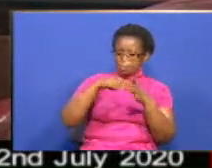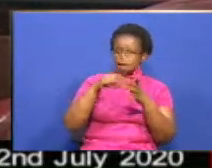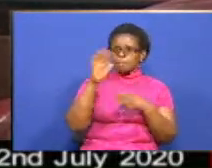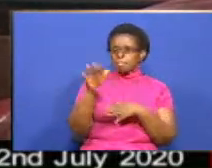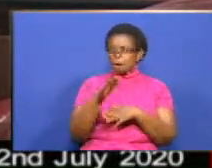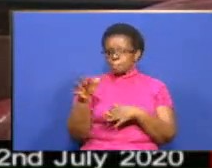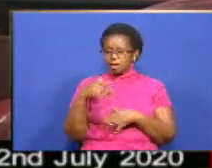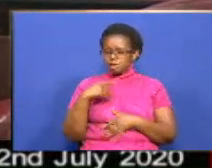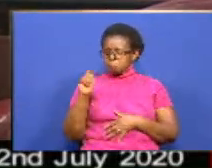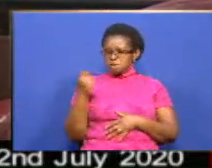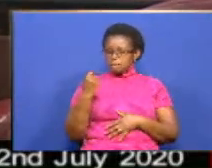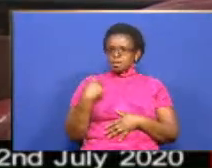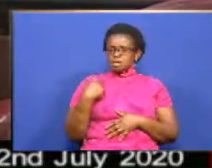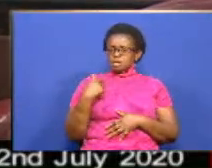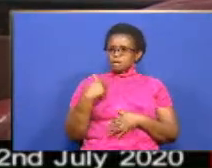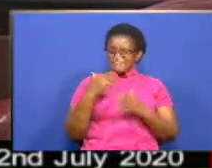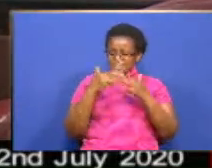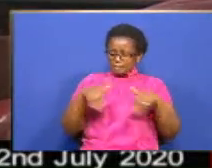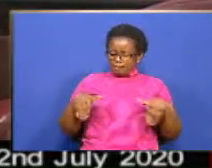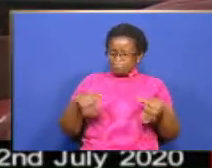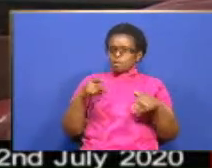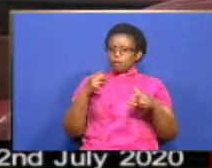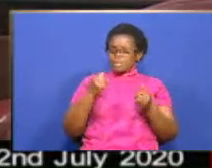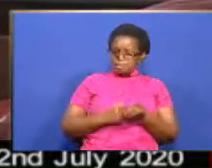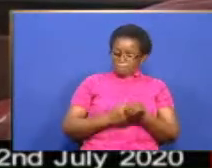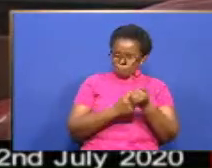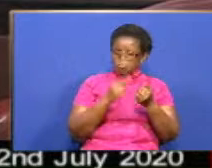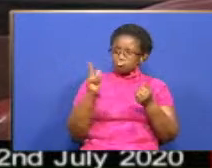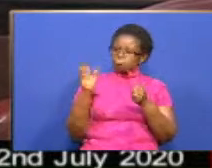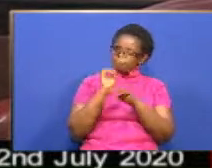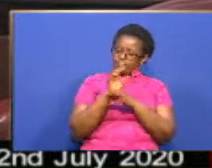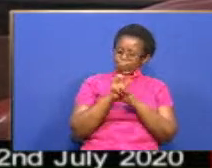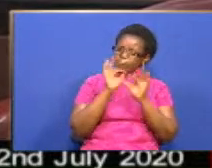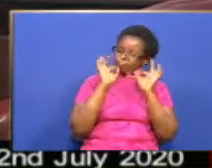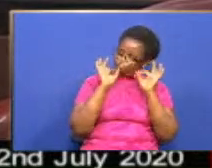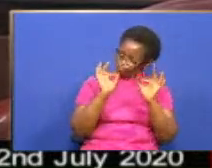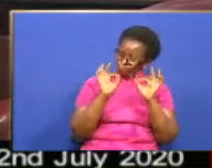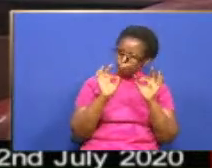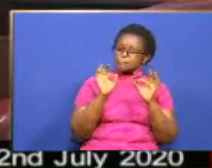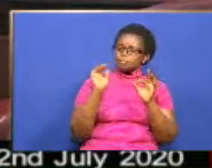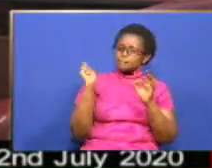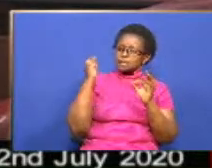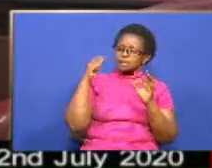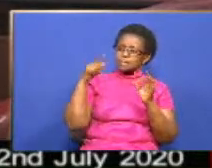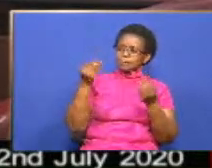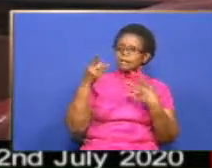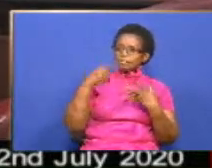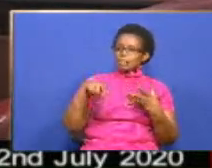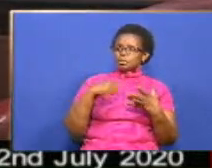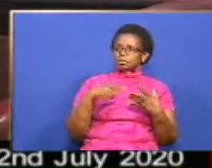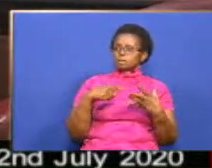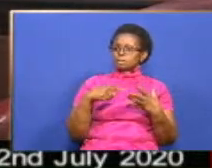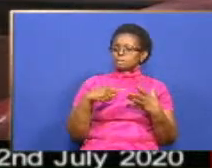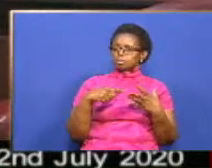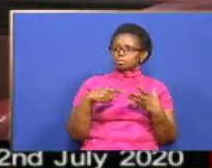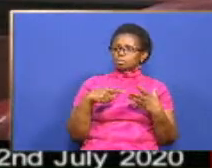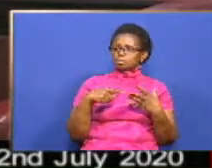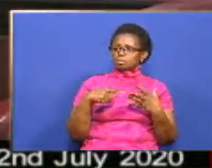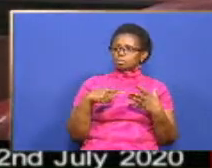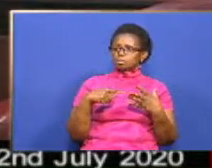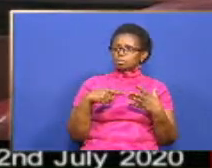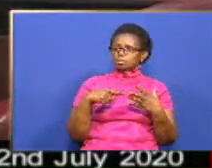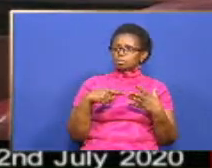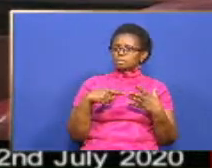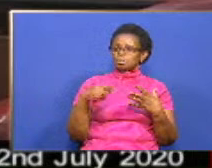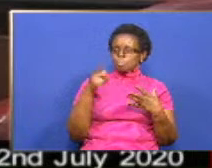President reservation we really do support. Is a very good advice that the President have given to this House, and we take it wholeheartedly and we